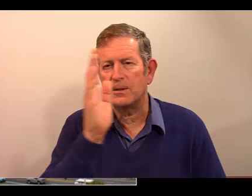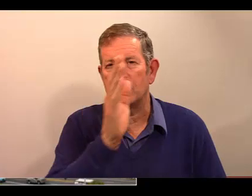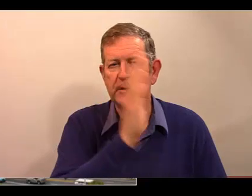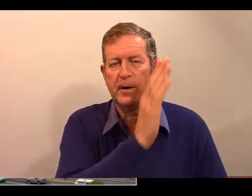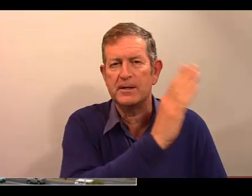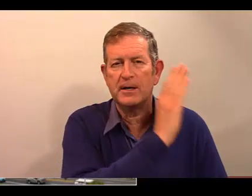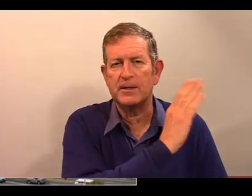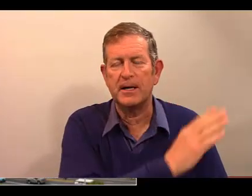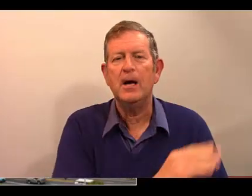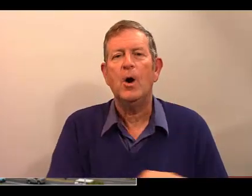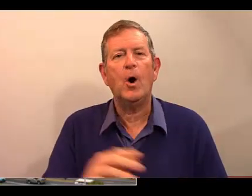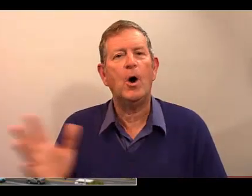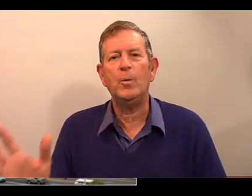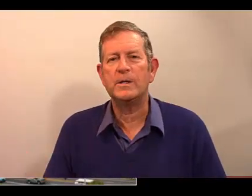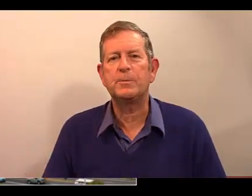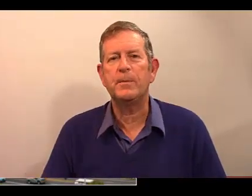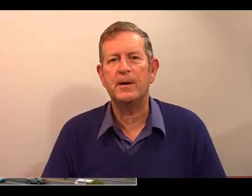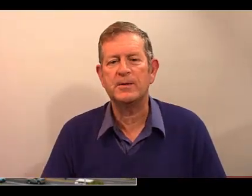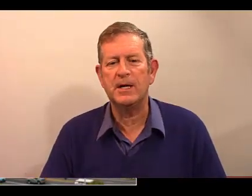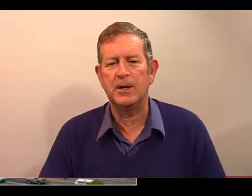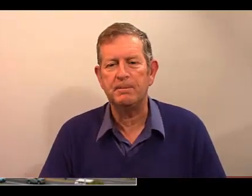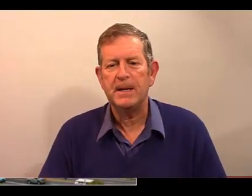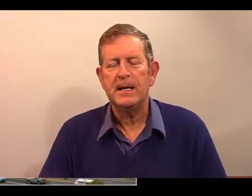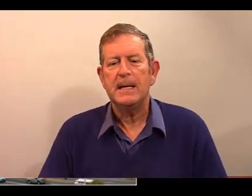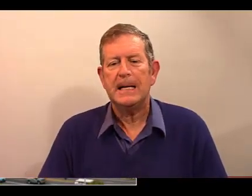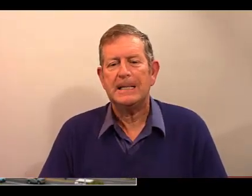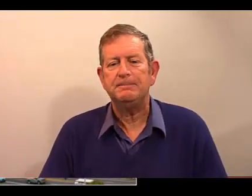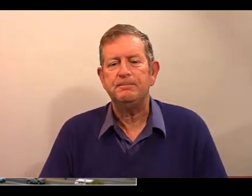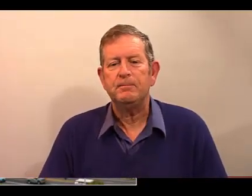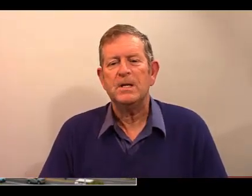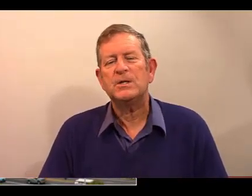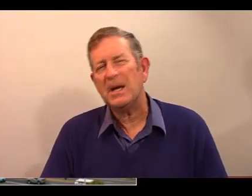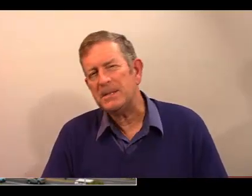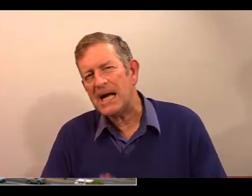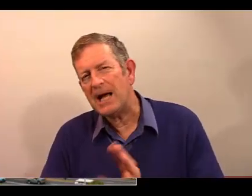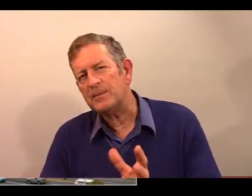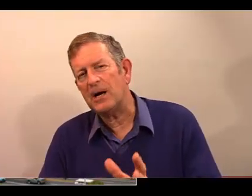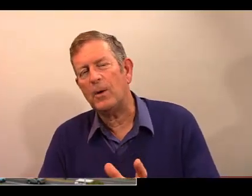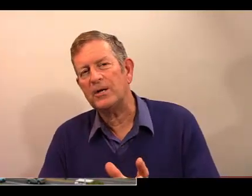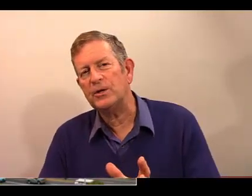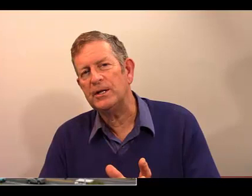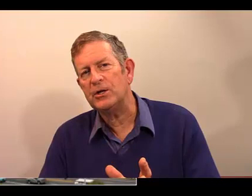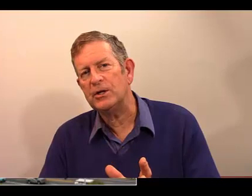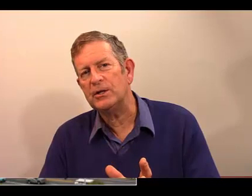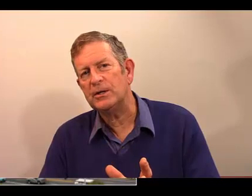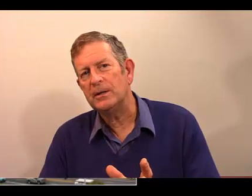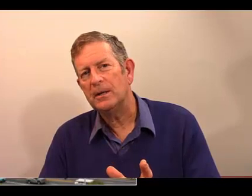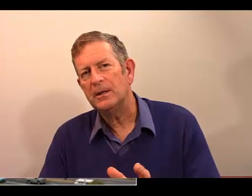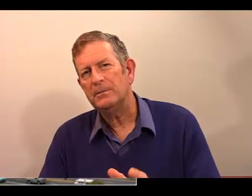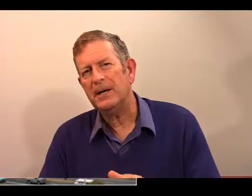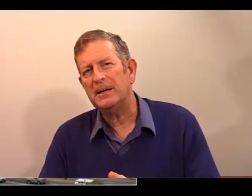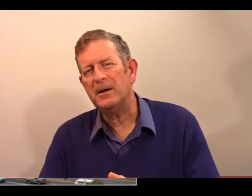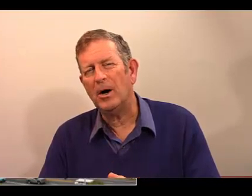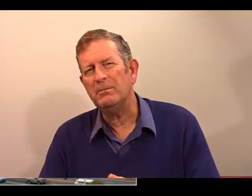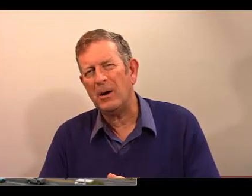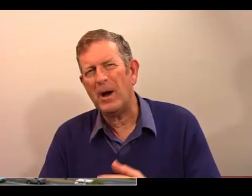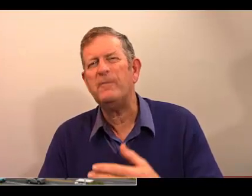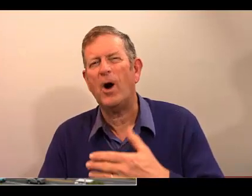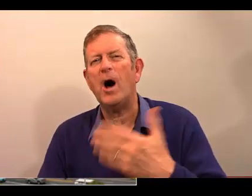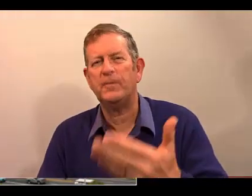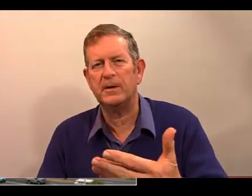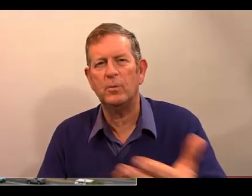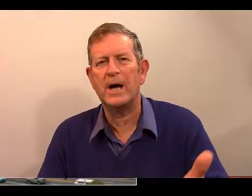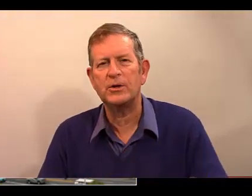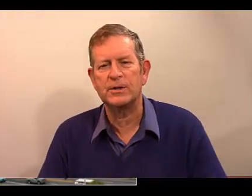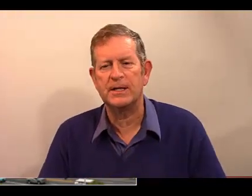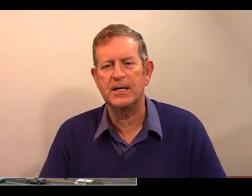Monday, Tuesday, Wednesday, Thursday, Friday, Saturday, Sunday, always prepares dinner. Sometimes I wash the dishes, but my